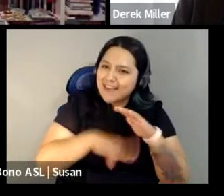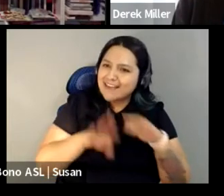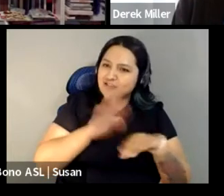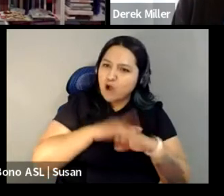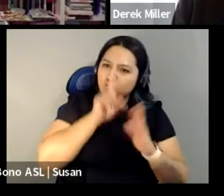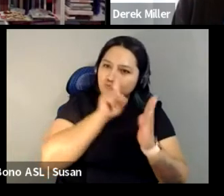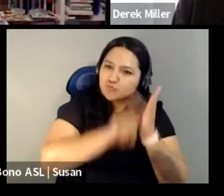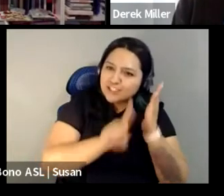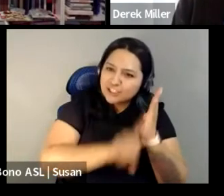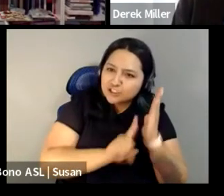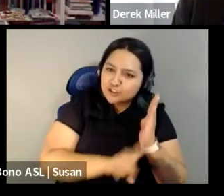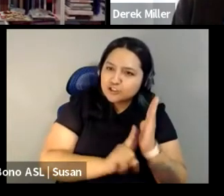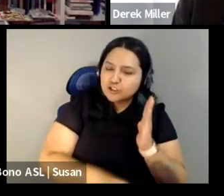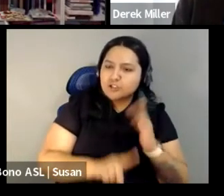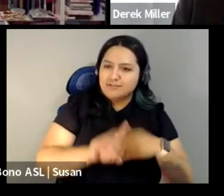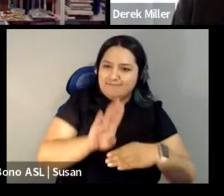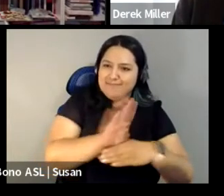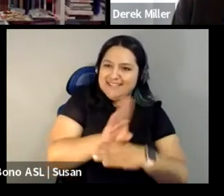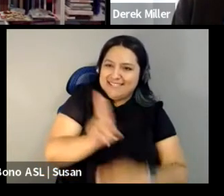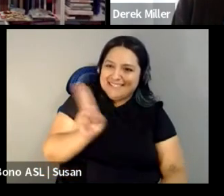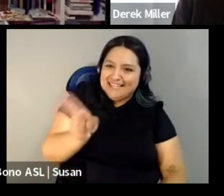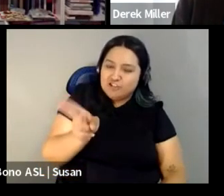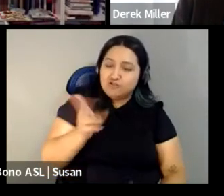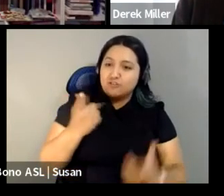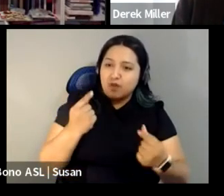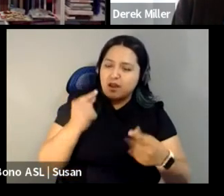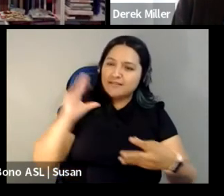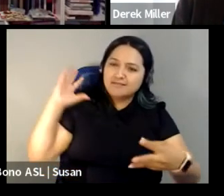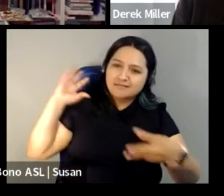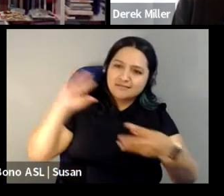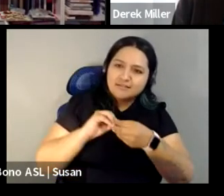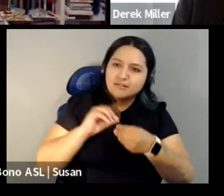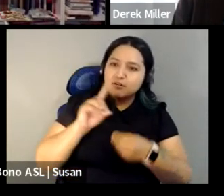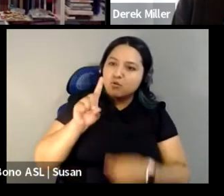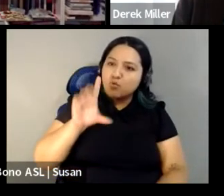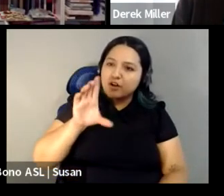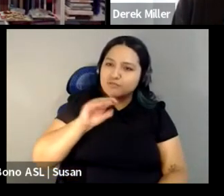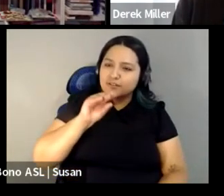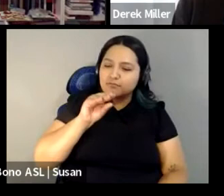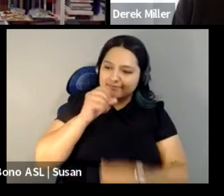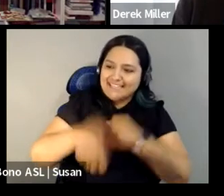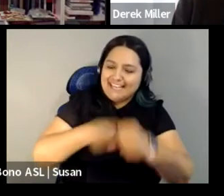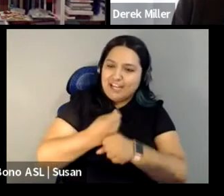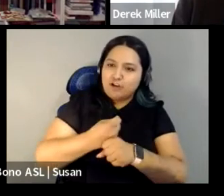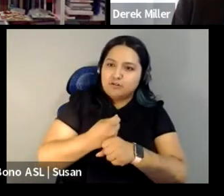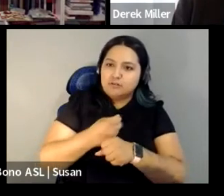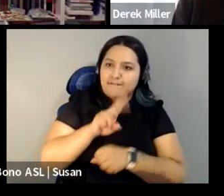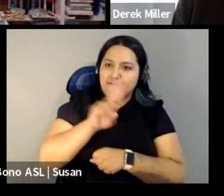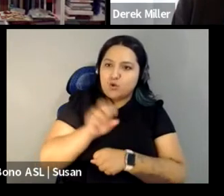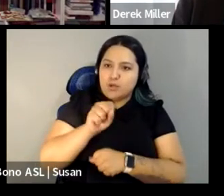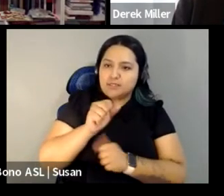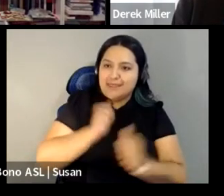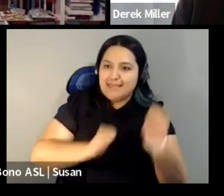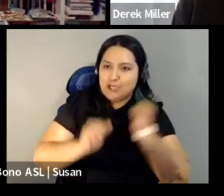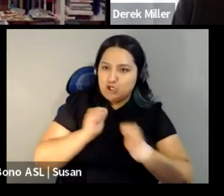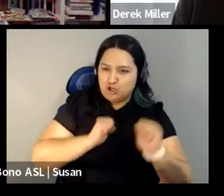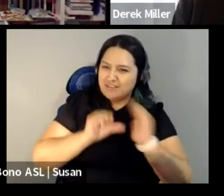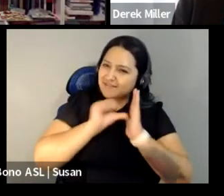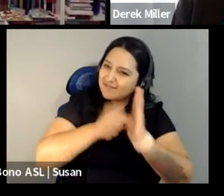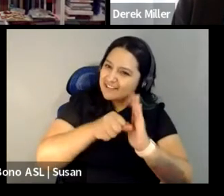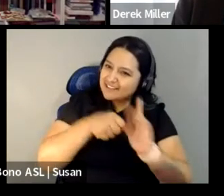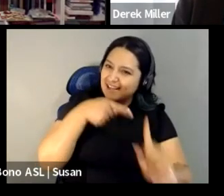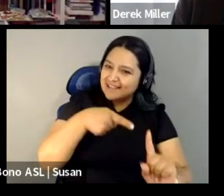history of this 100 years of US theater. And I just want to underscore that because I worry a little bit that the